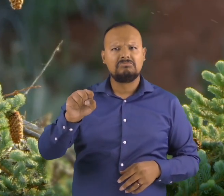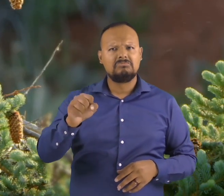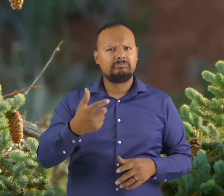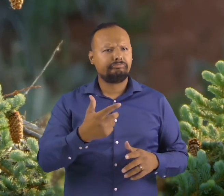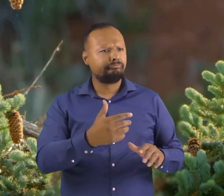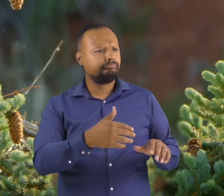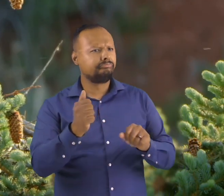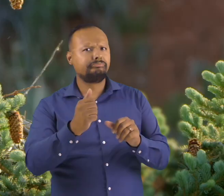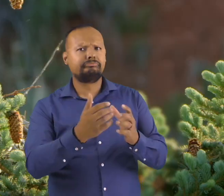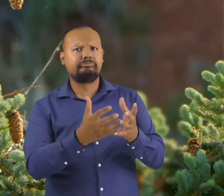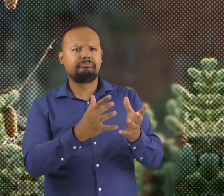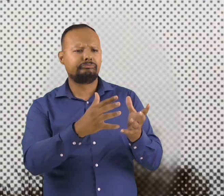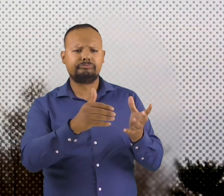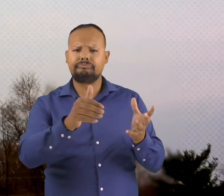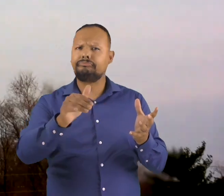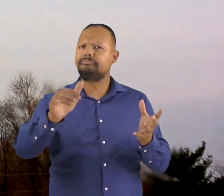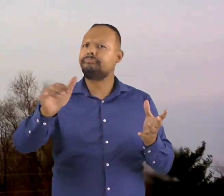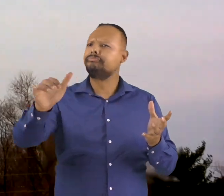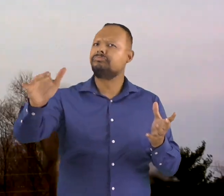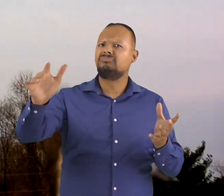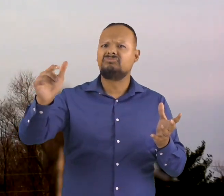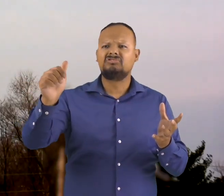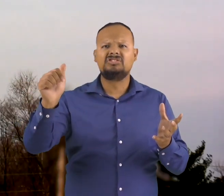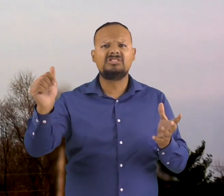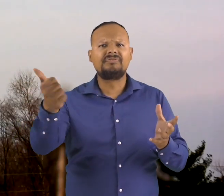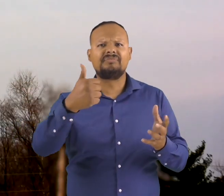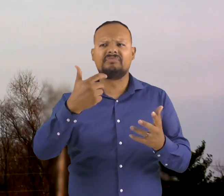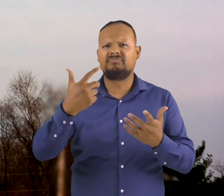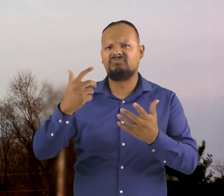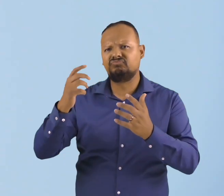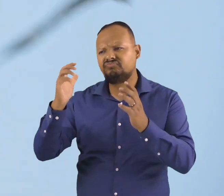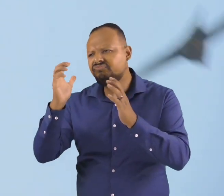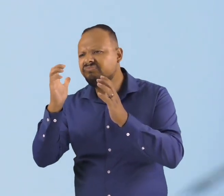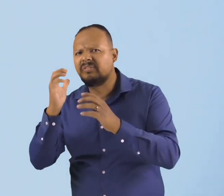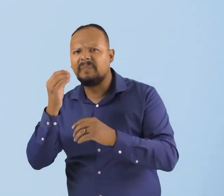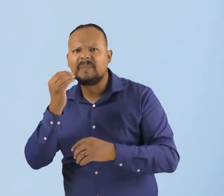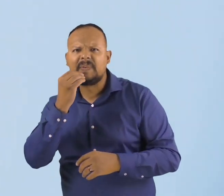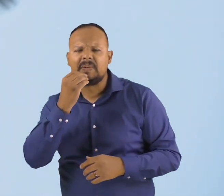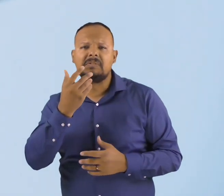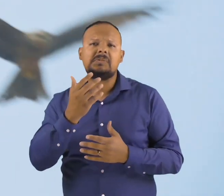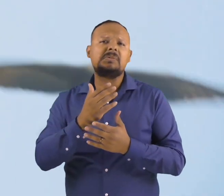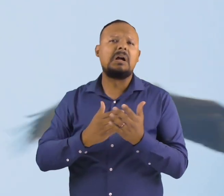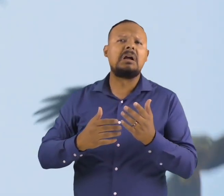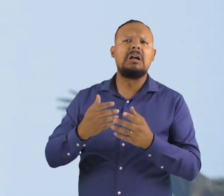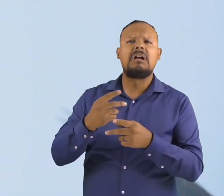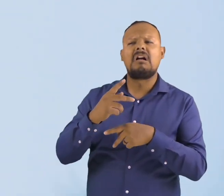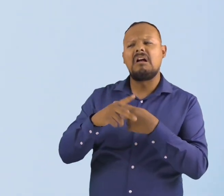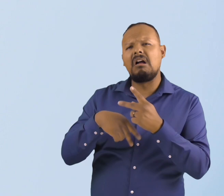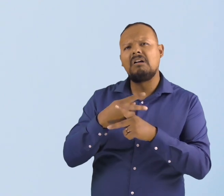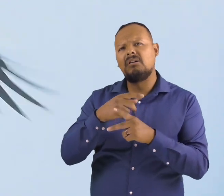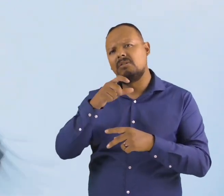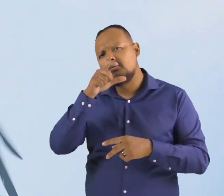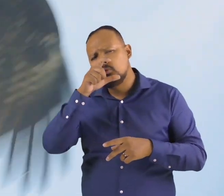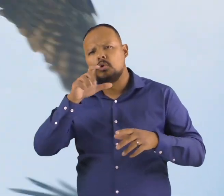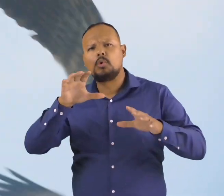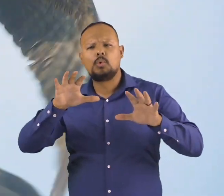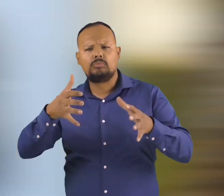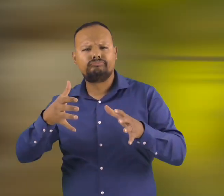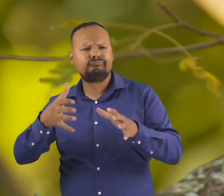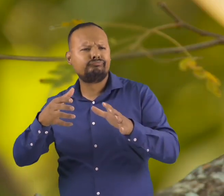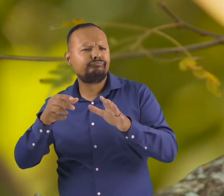fend for themselves. Although some species of hawk hunt in groups, this is very rare.